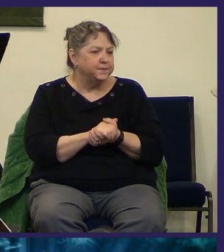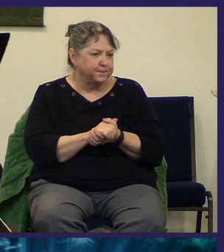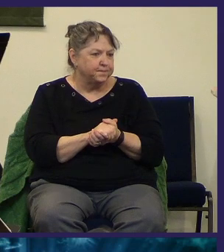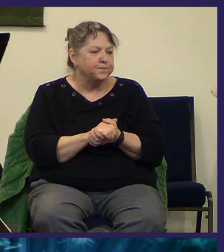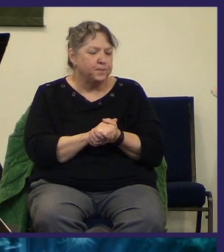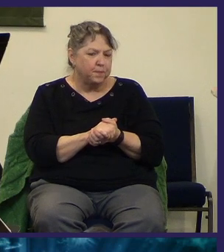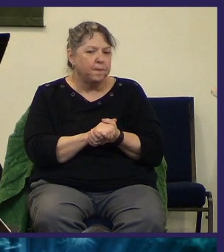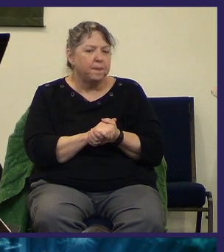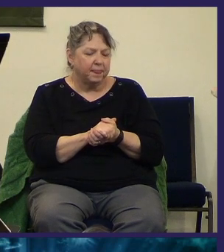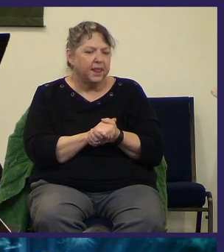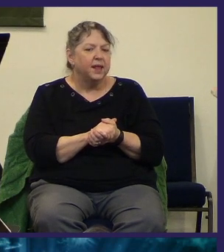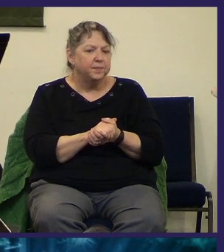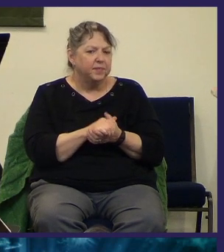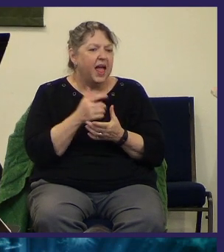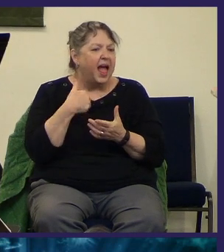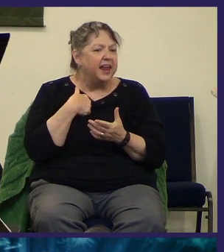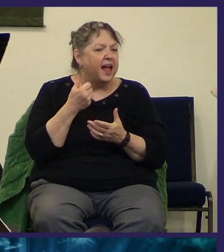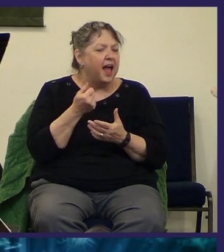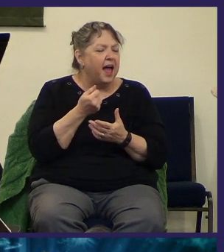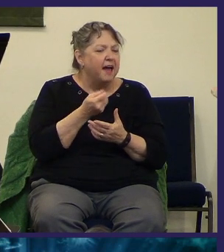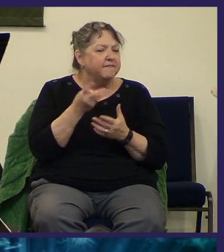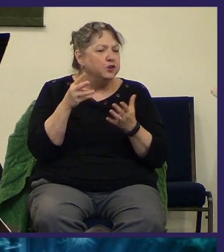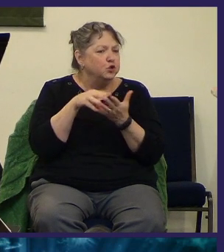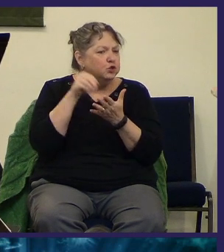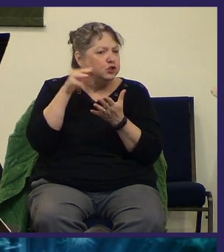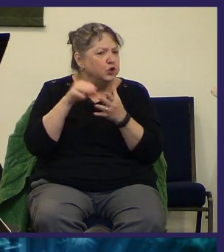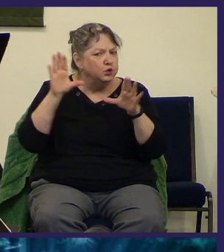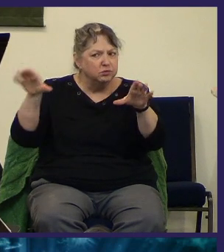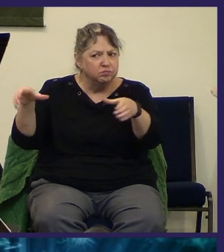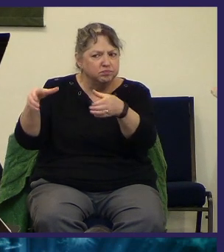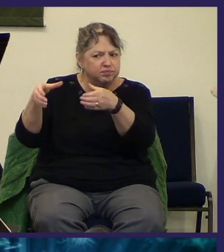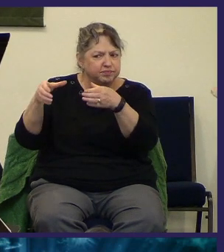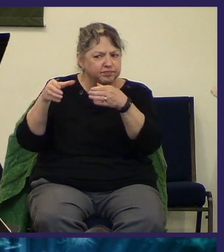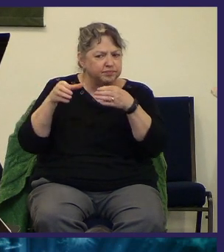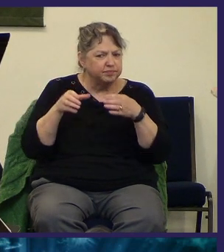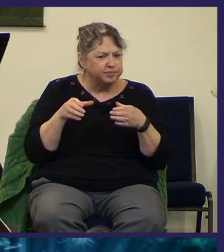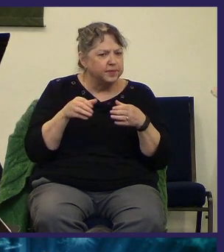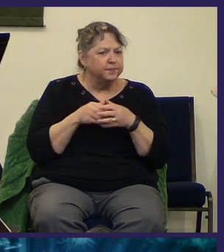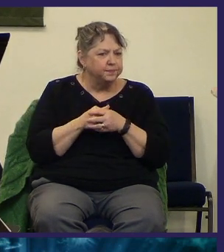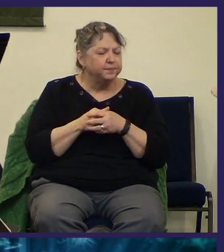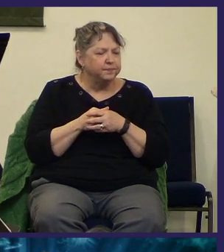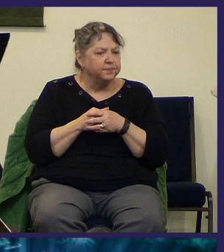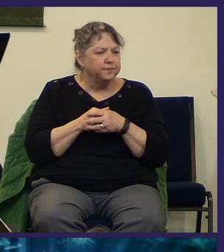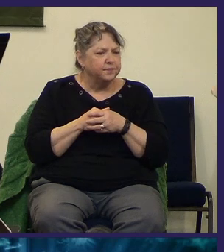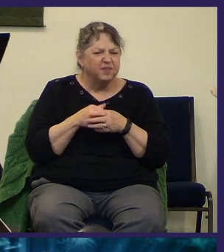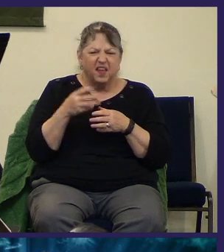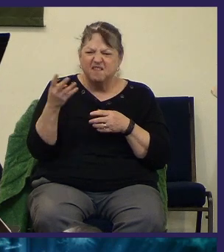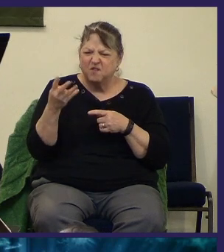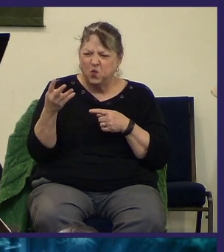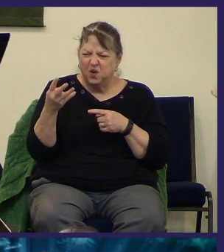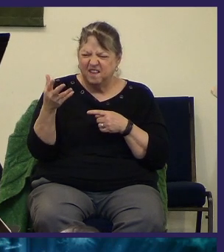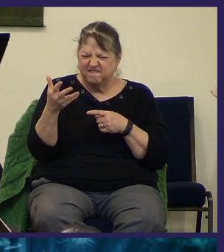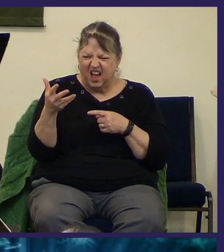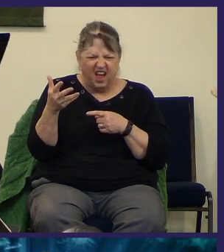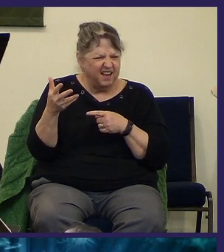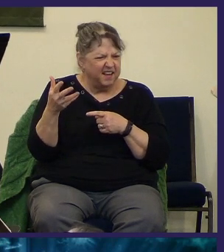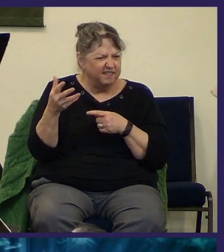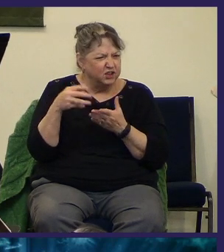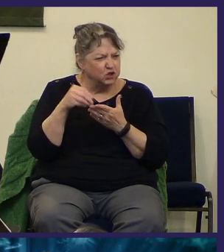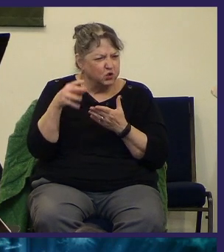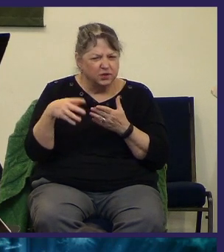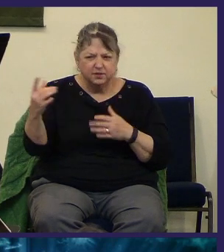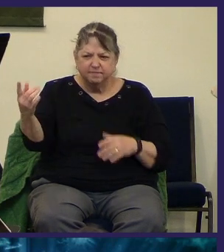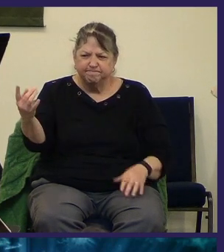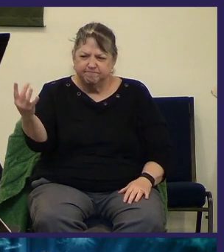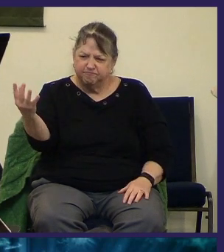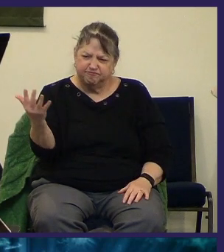students come walking through this educational building and they were about four or five of them and about the same time i saw